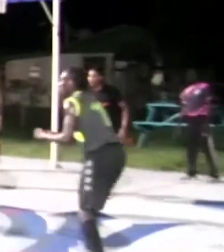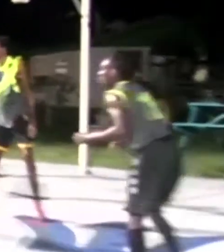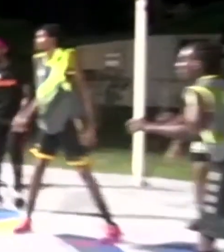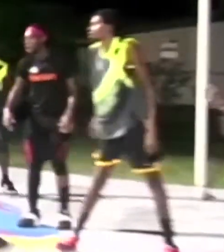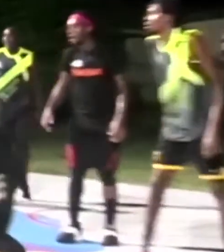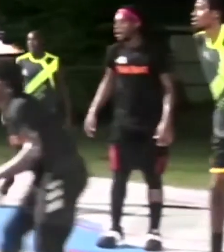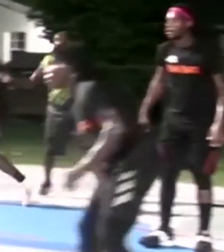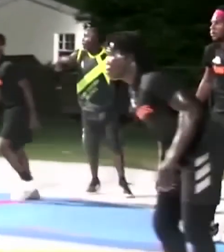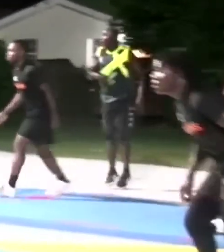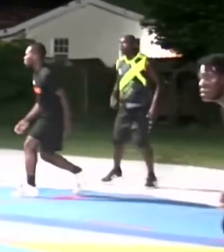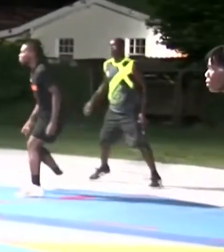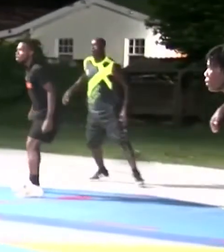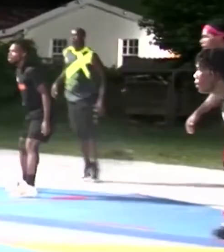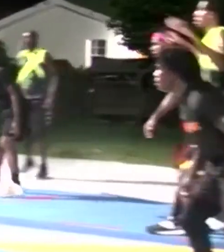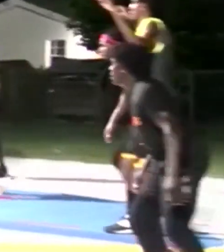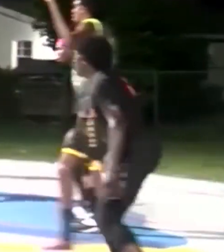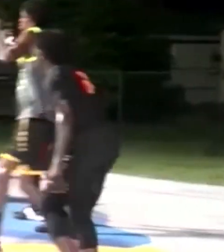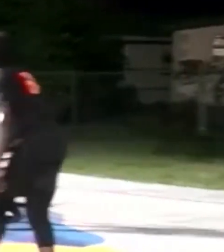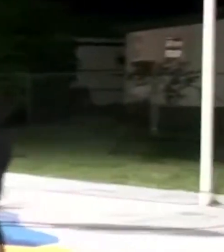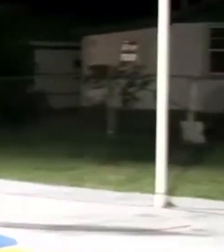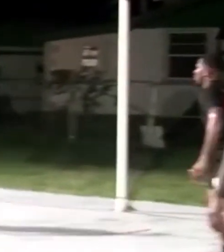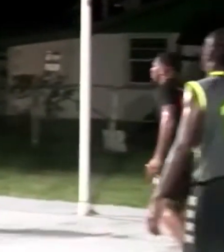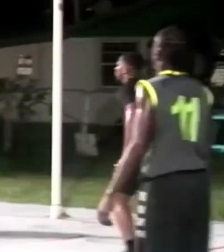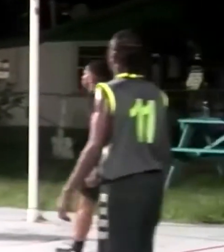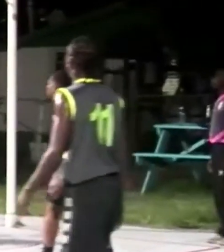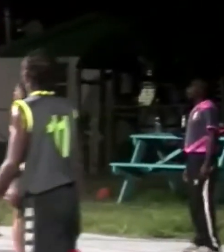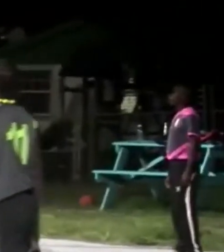stacking up the points, going on to take the win